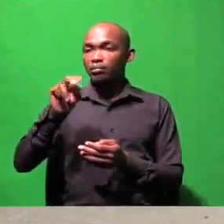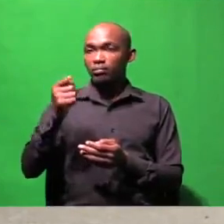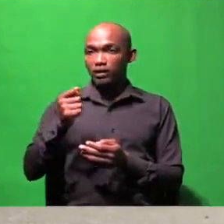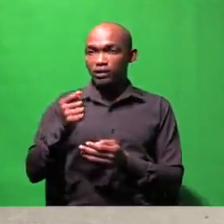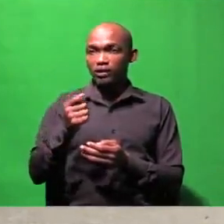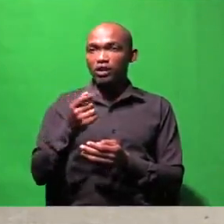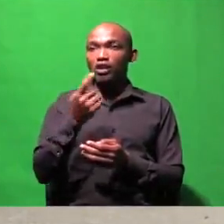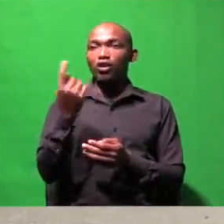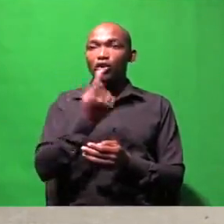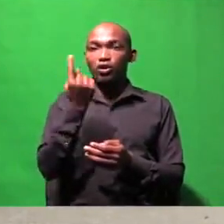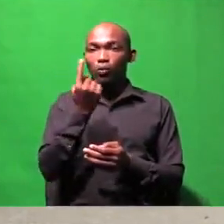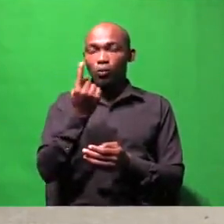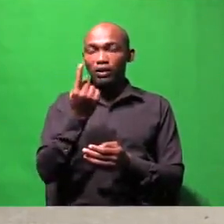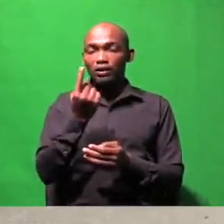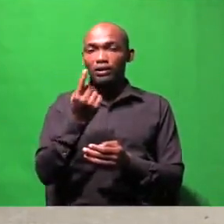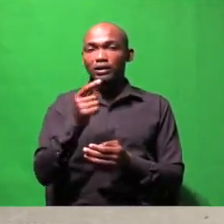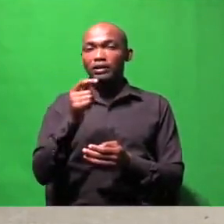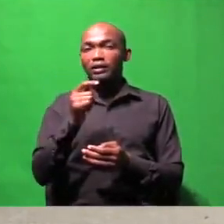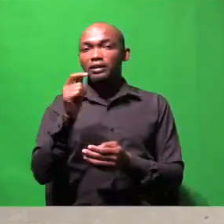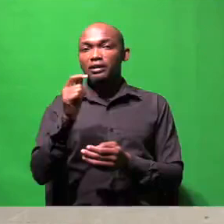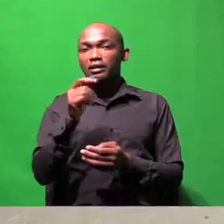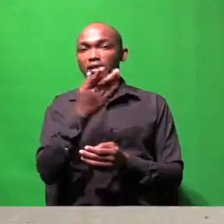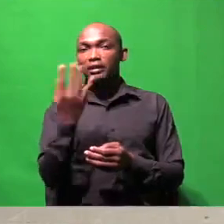only one type of atom. So